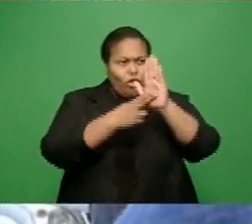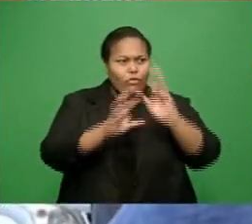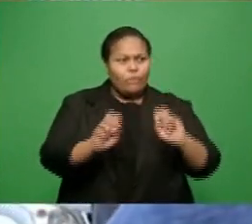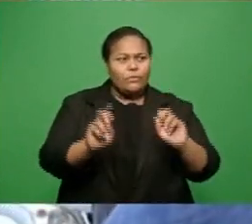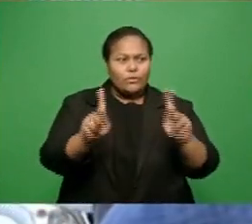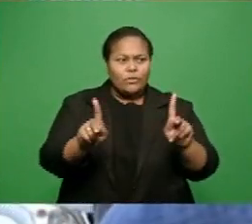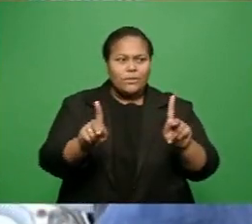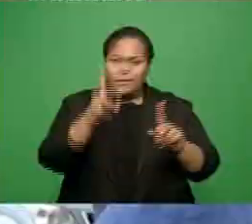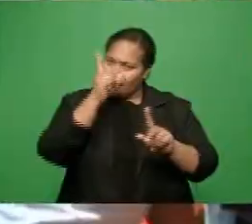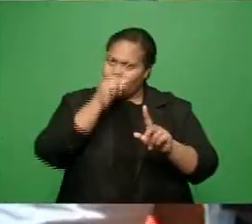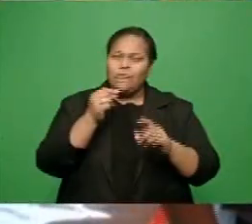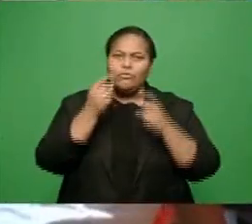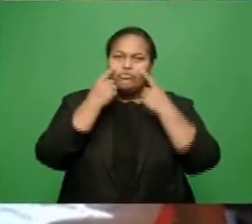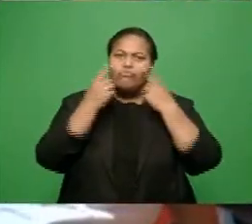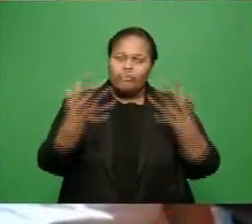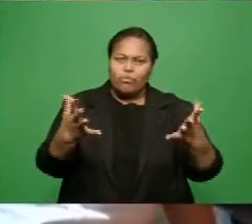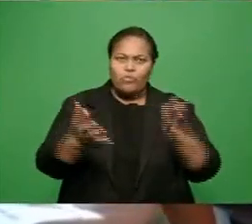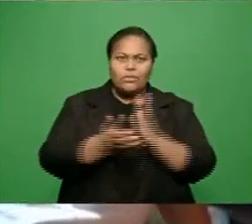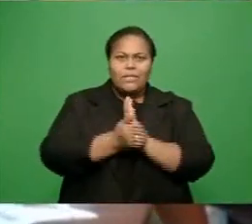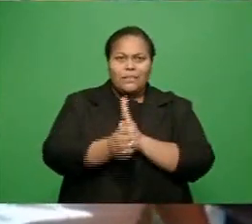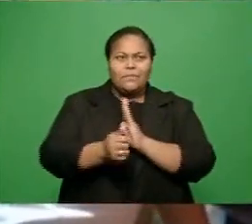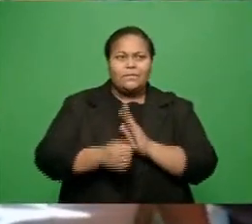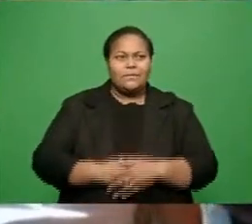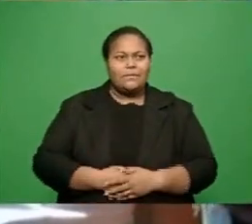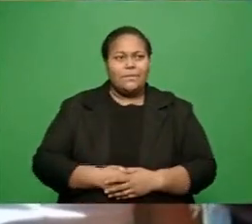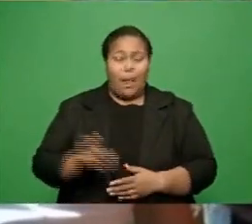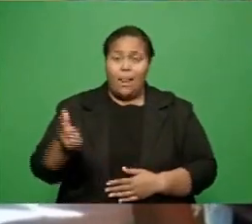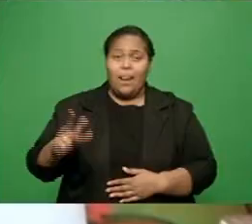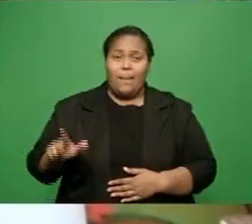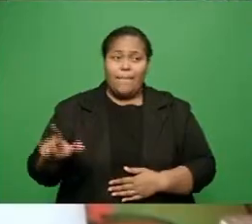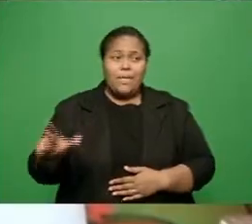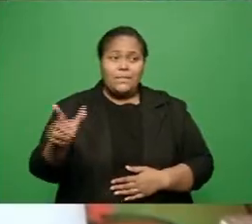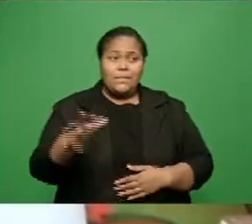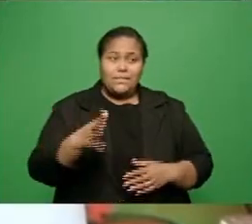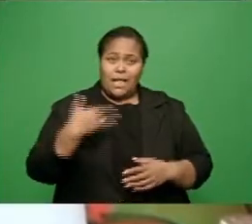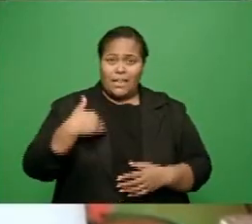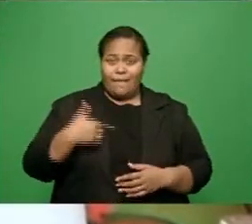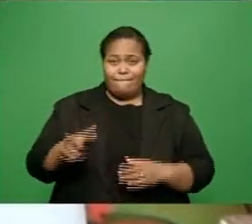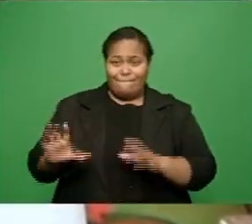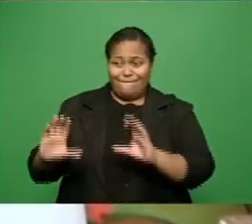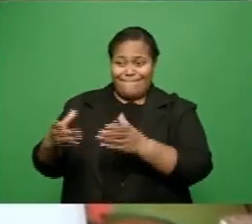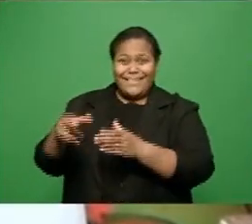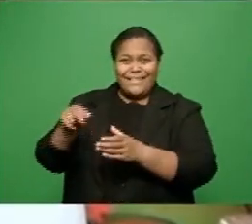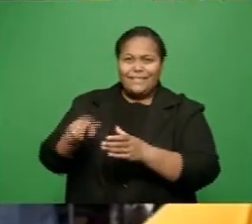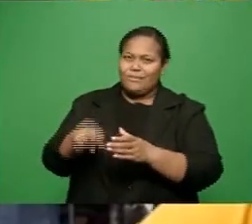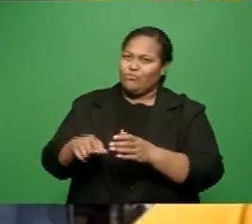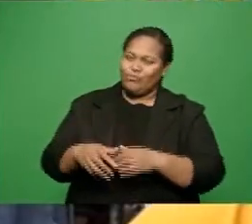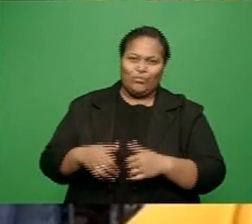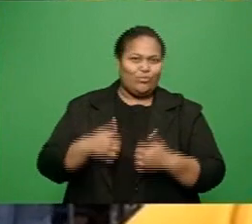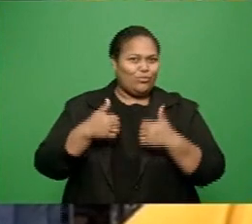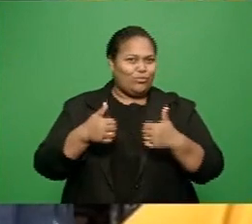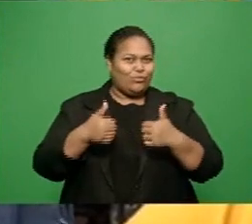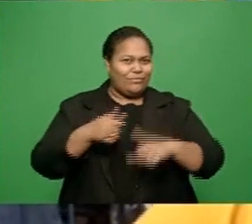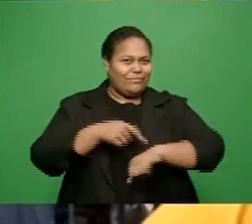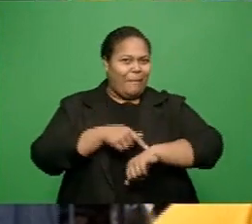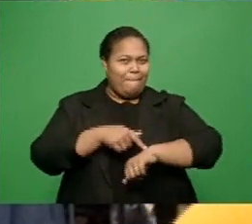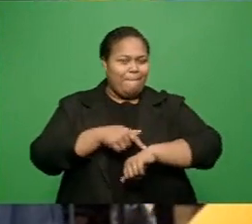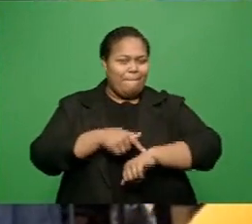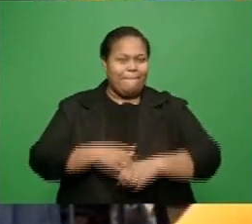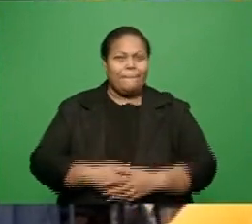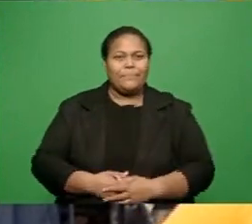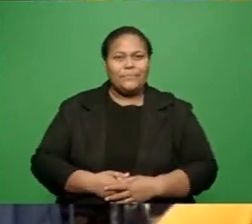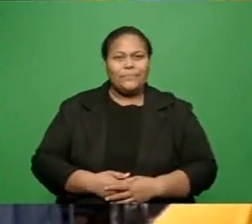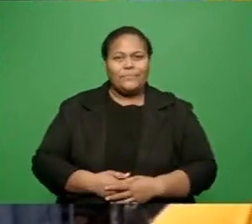to expose their talents. For Lambasa residents, the Botanical Garden Market Day was timely. This market day is a